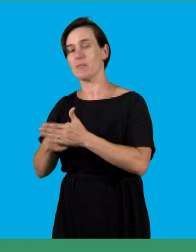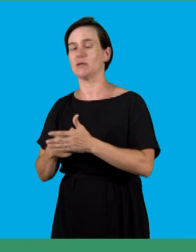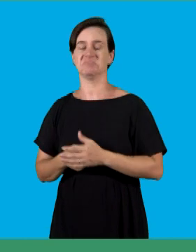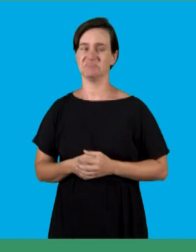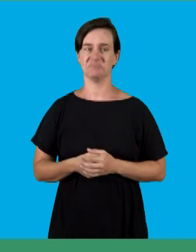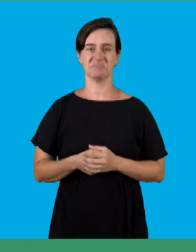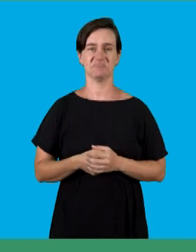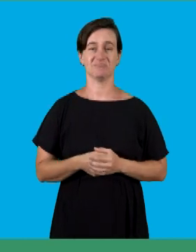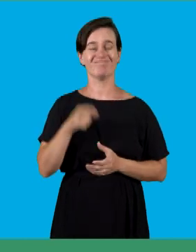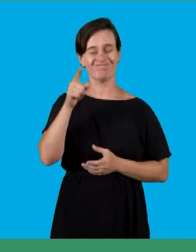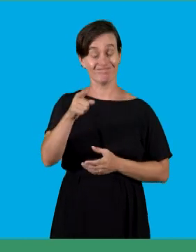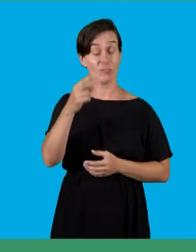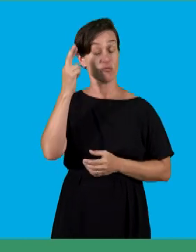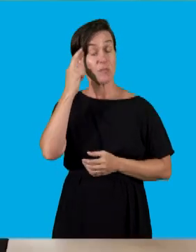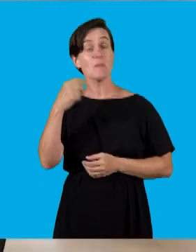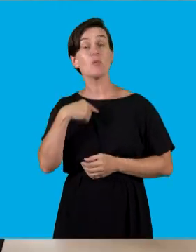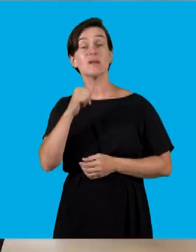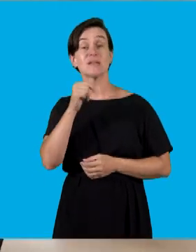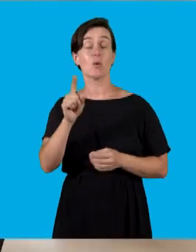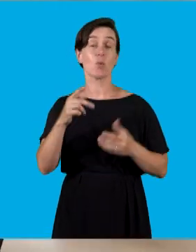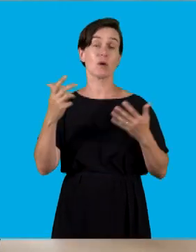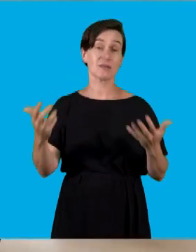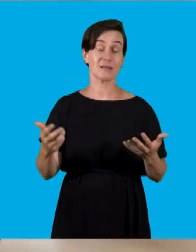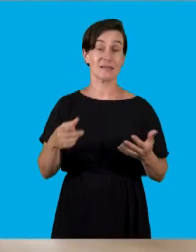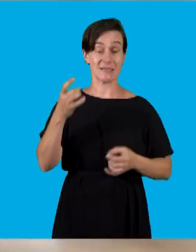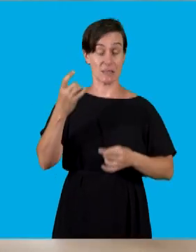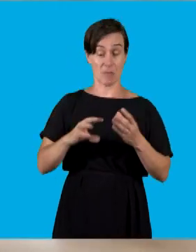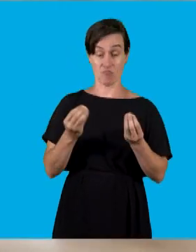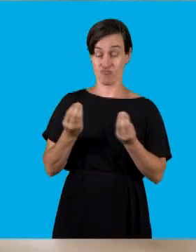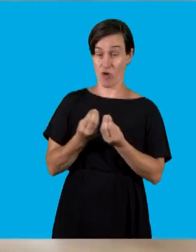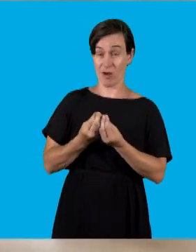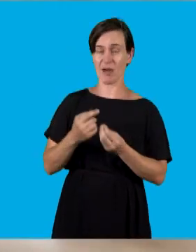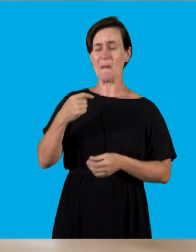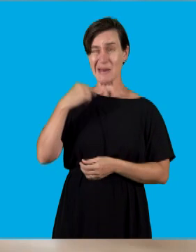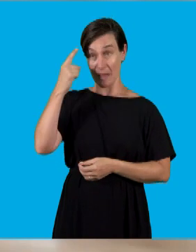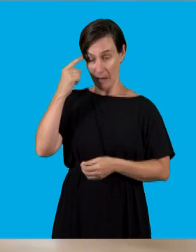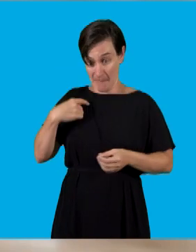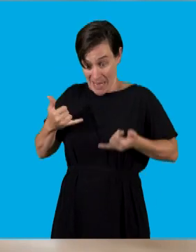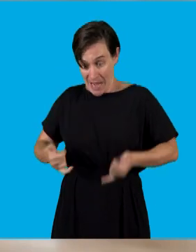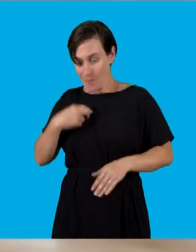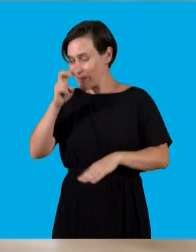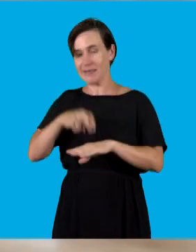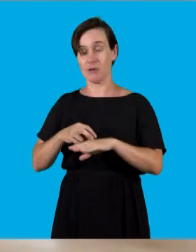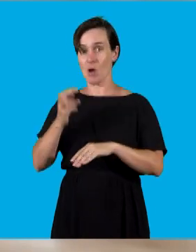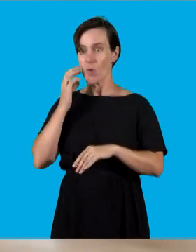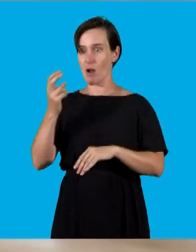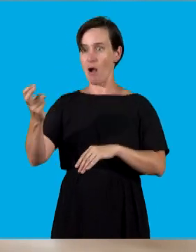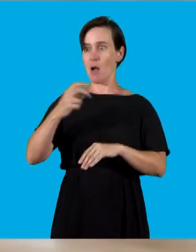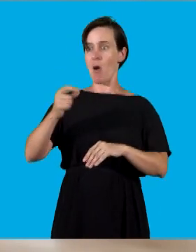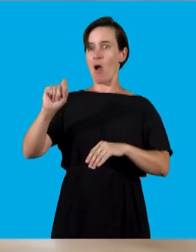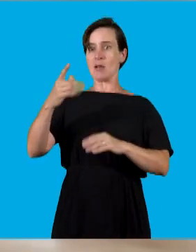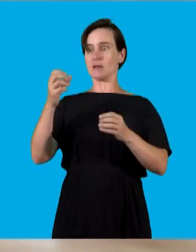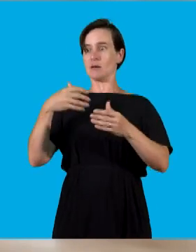or desired. So remember, we said unsought products are those products that we do not think of until the need for